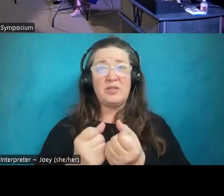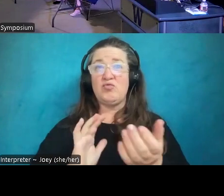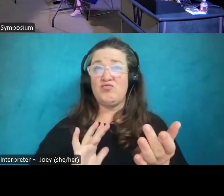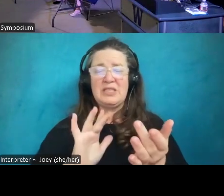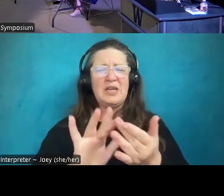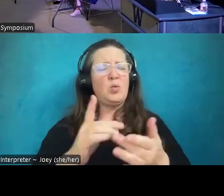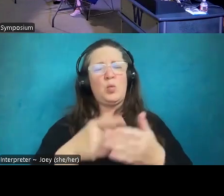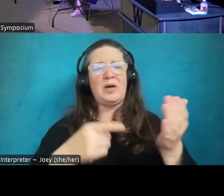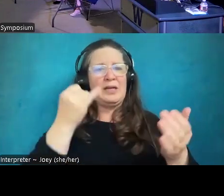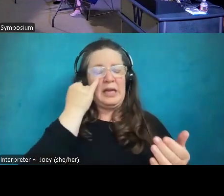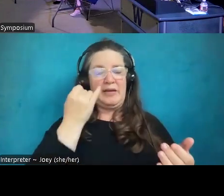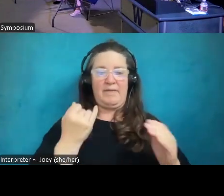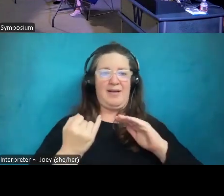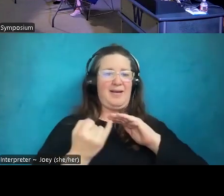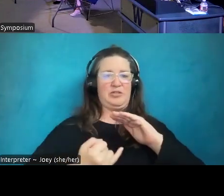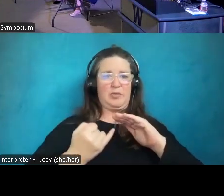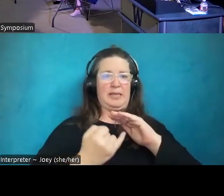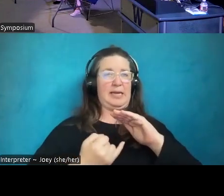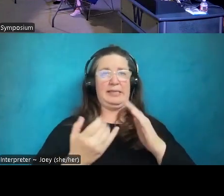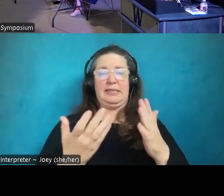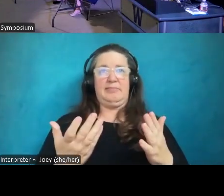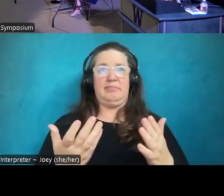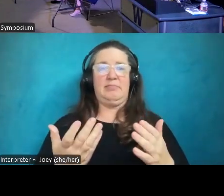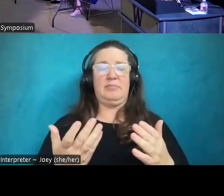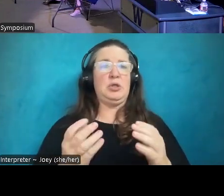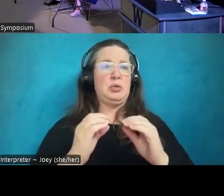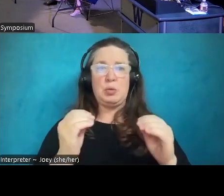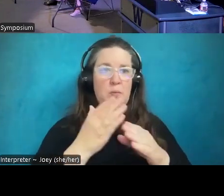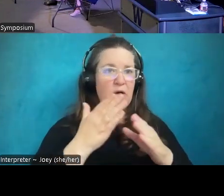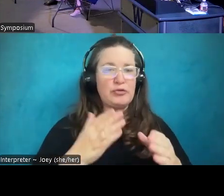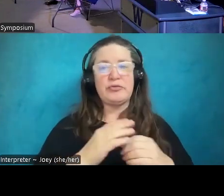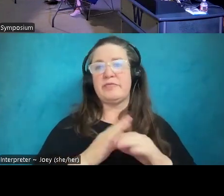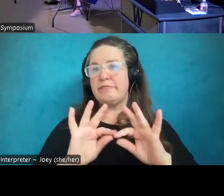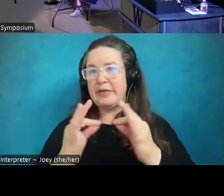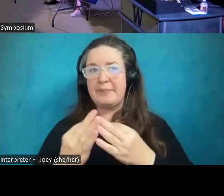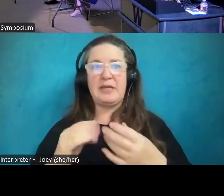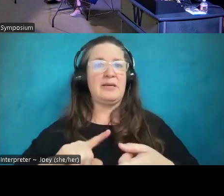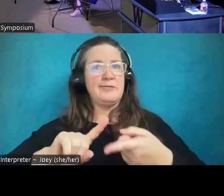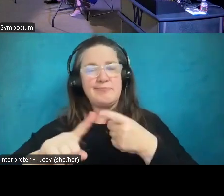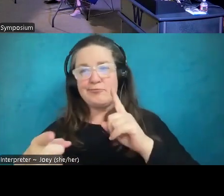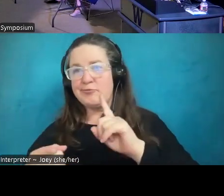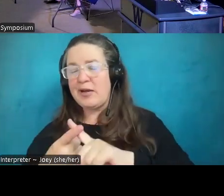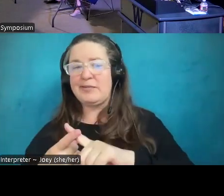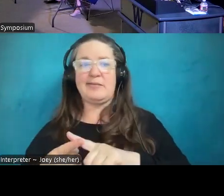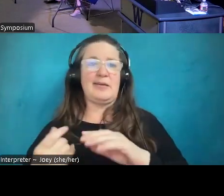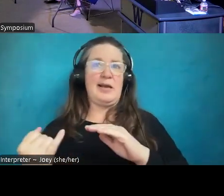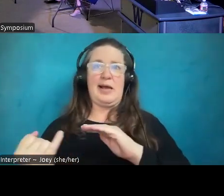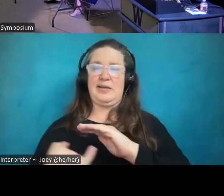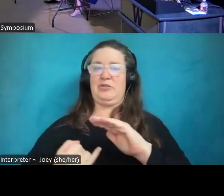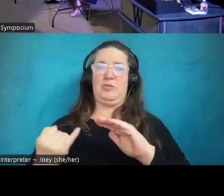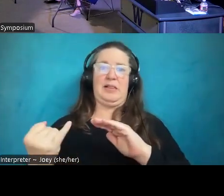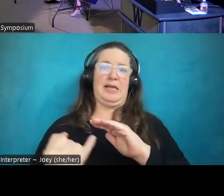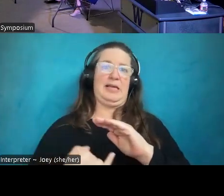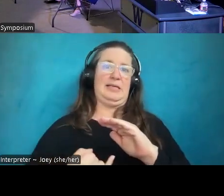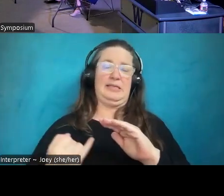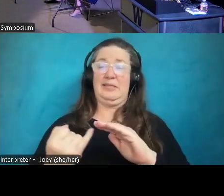partner, family, friends, and can't afford a therapist? Where do you get support? I was very social and now abandoned